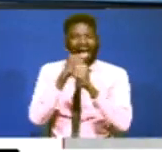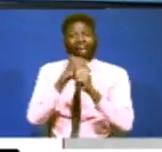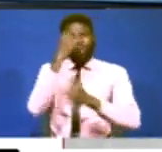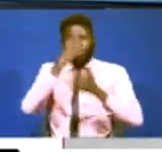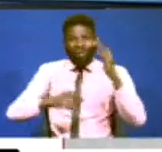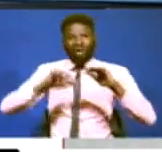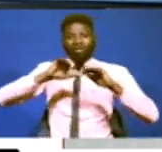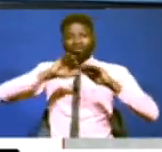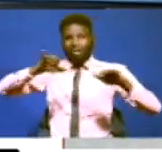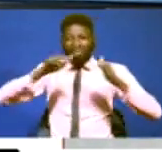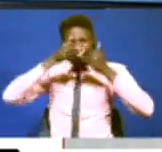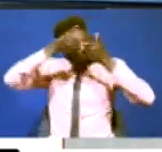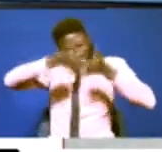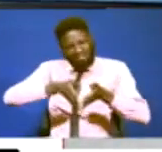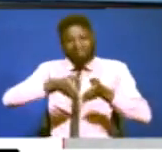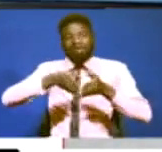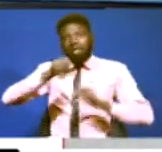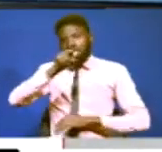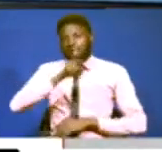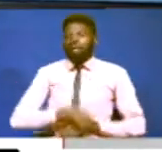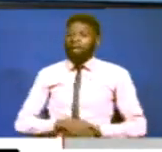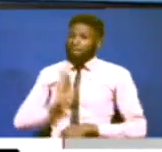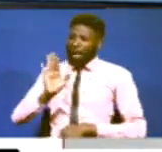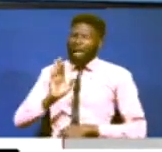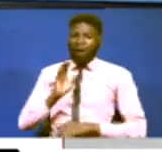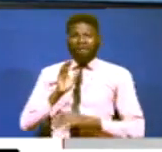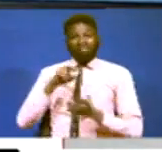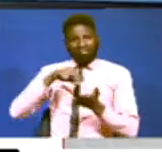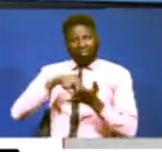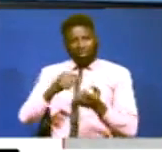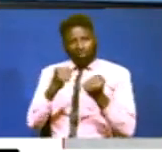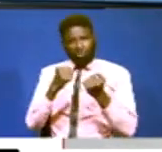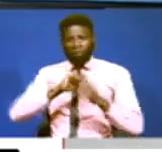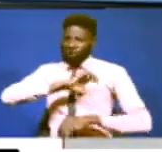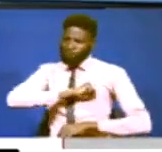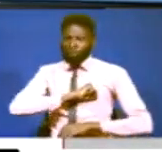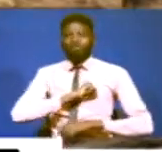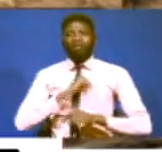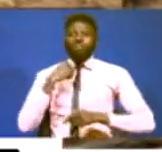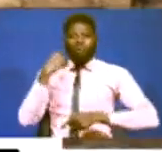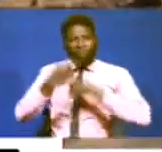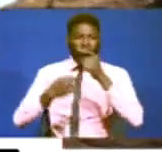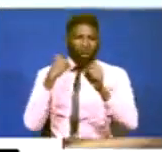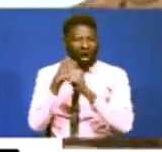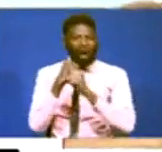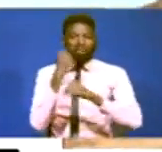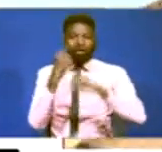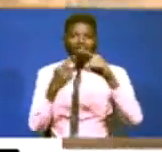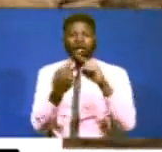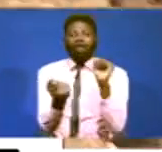and determination have given him prowess that has kept him going for the last 11 years.